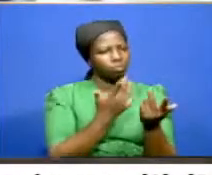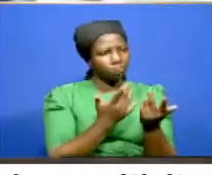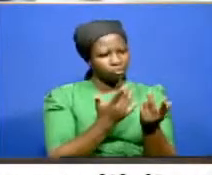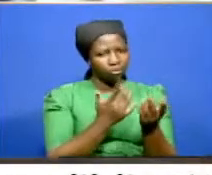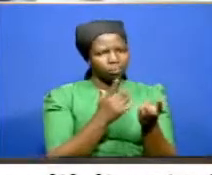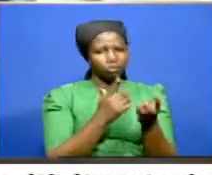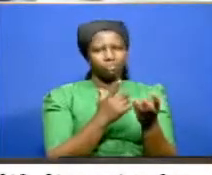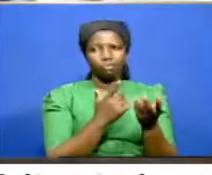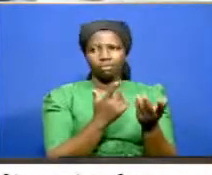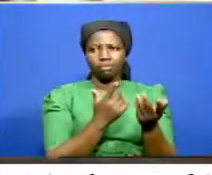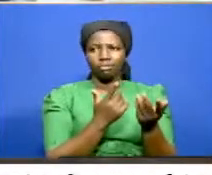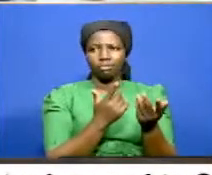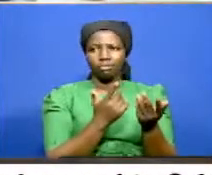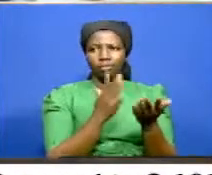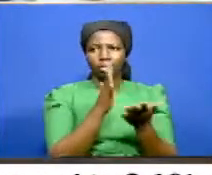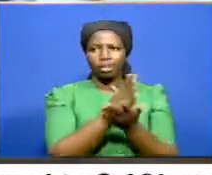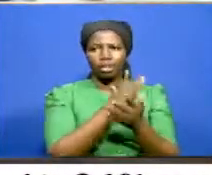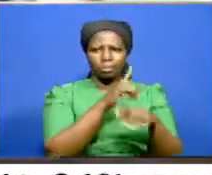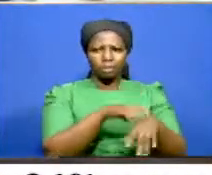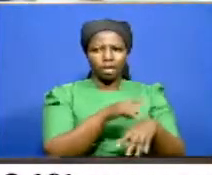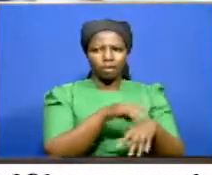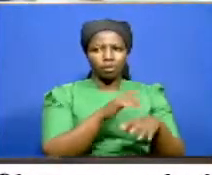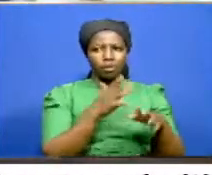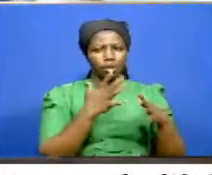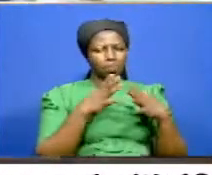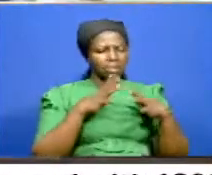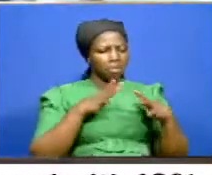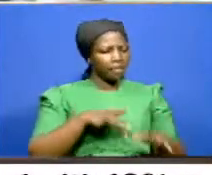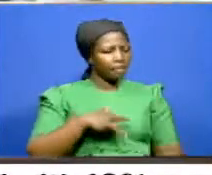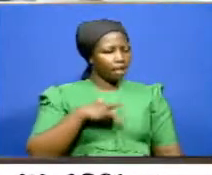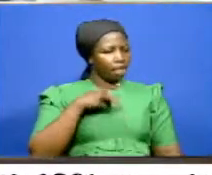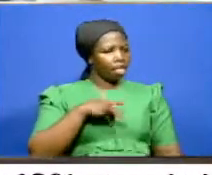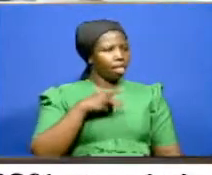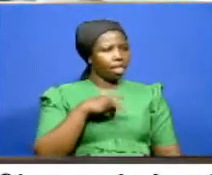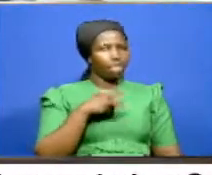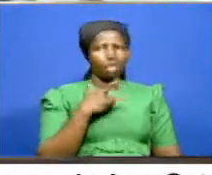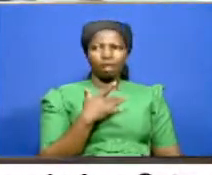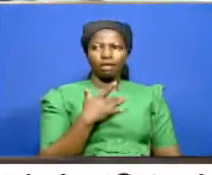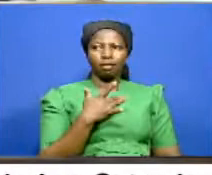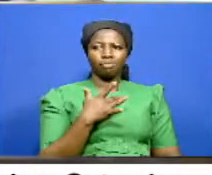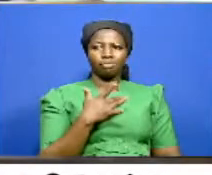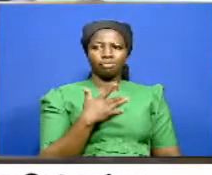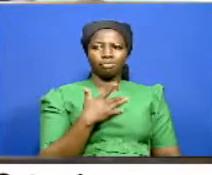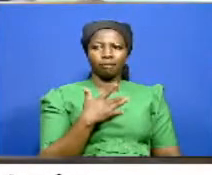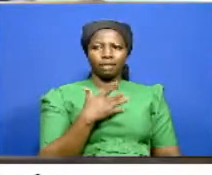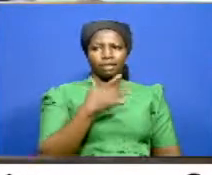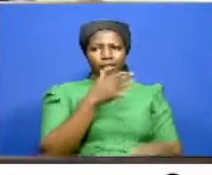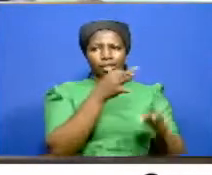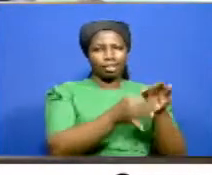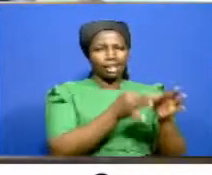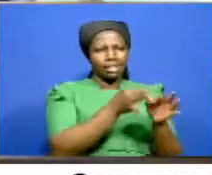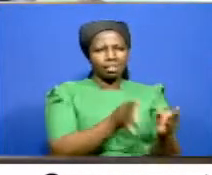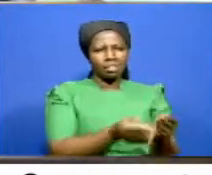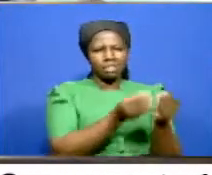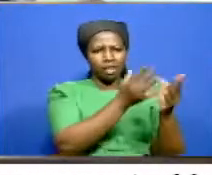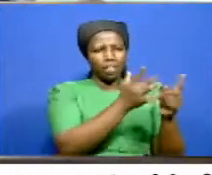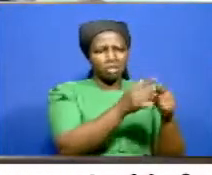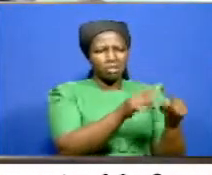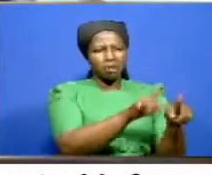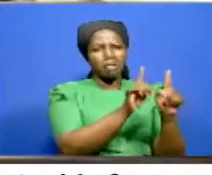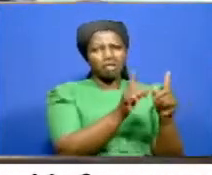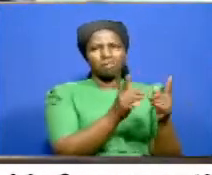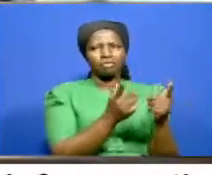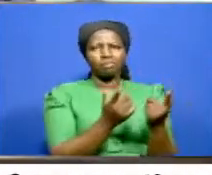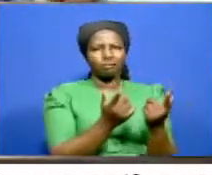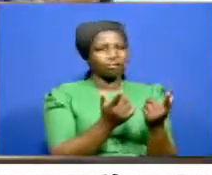it that maybe sometimes they don't feel like, you know, justice was done unto, yeah, them? By justice, I don't mean the